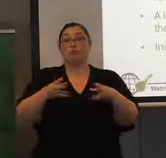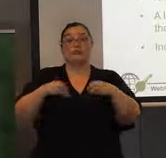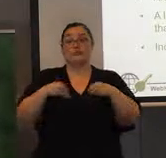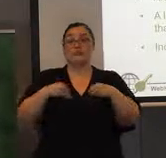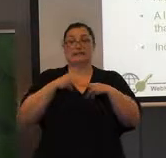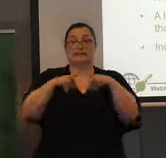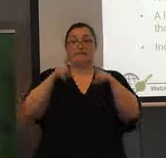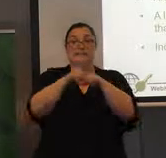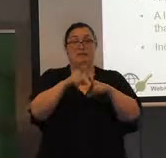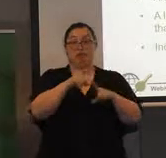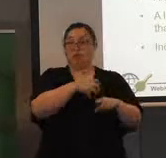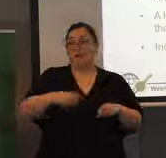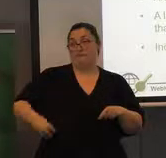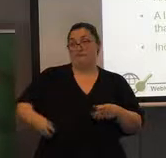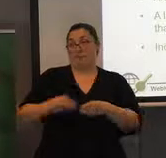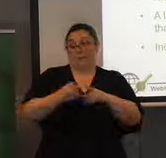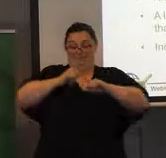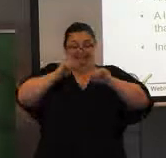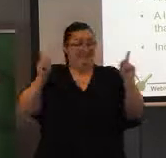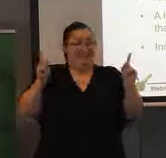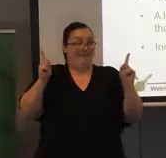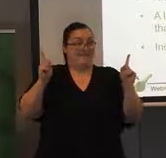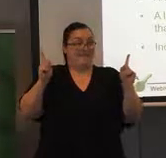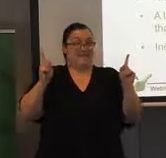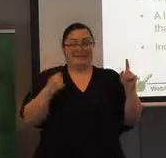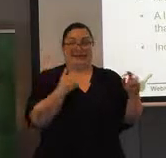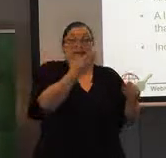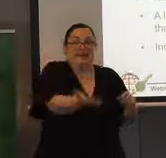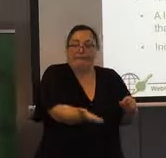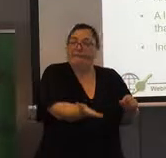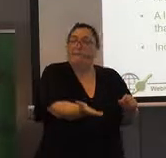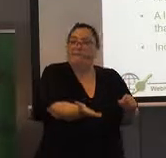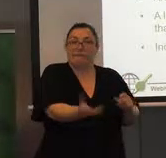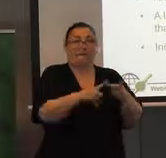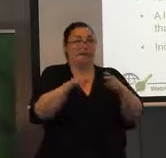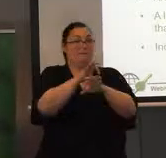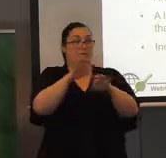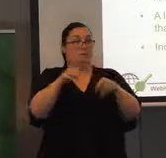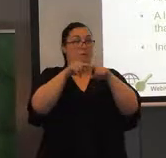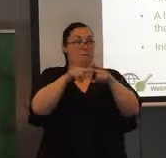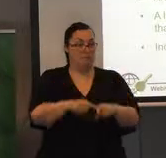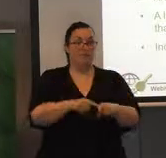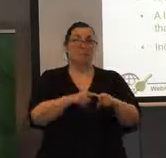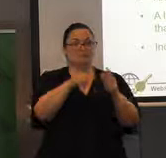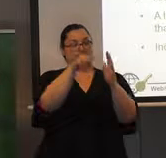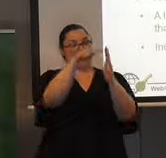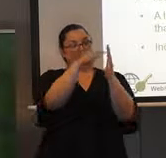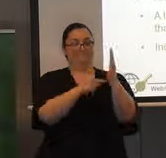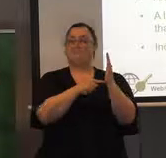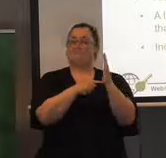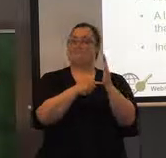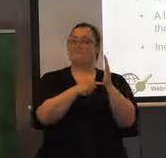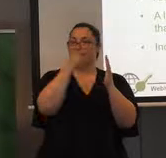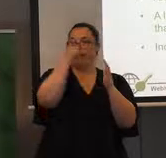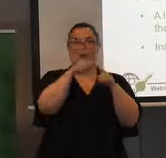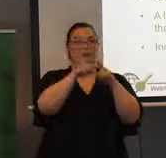get federal government work. They are not allowed to give a tender to anybody that does not complete a satisfactory statement